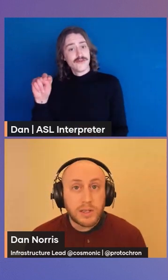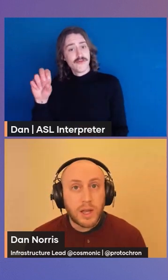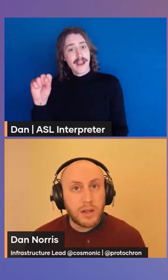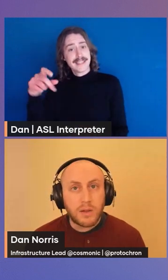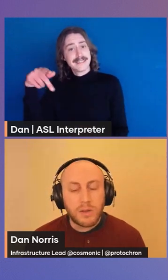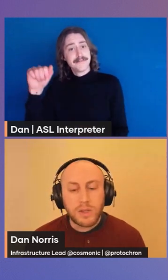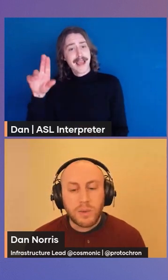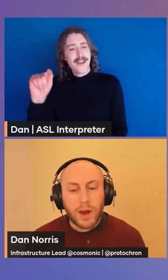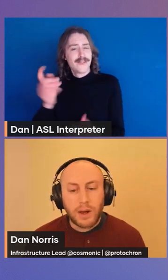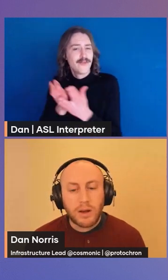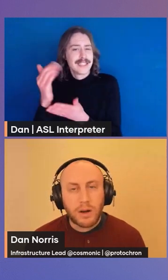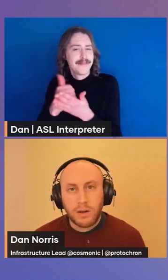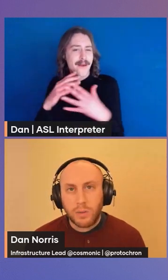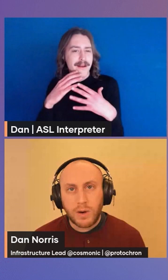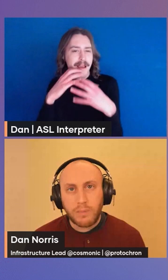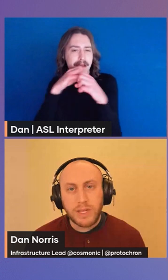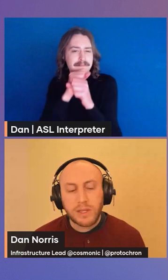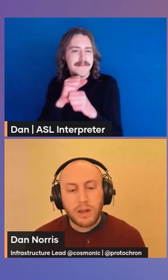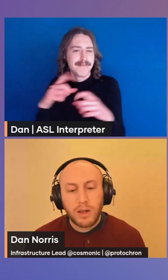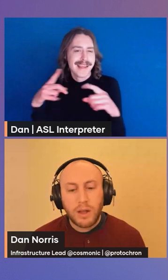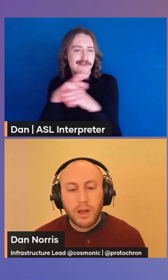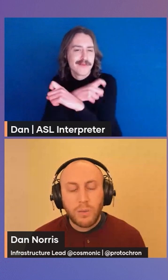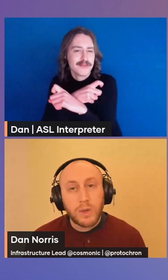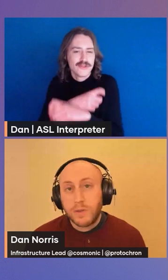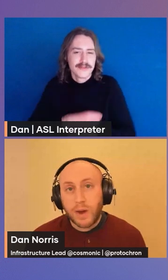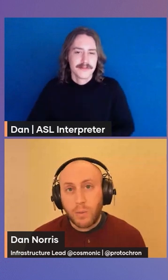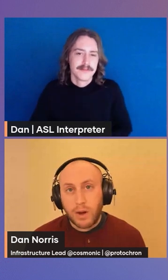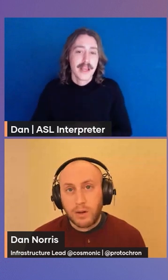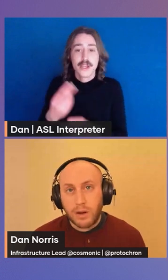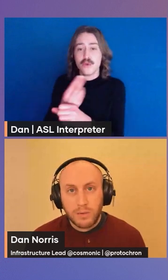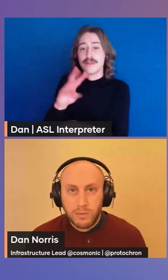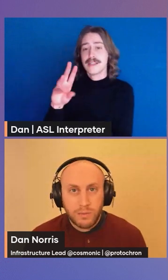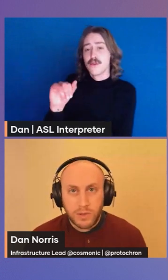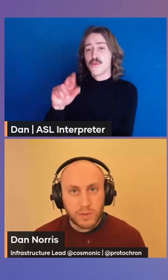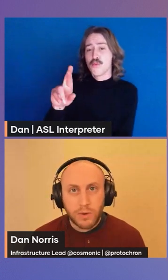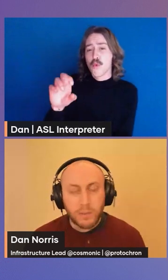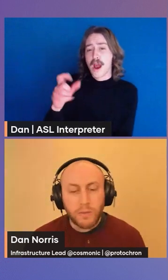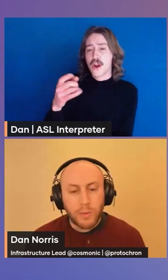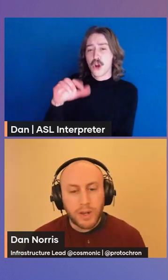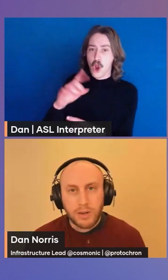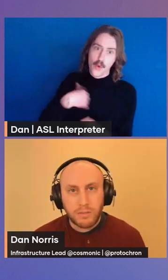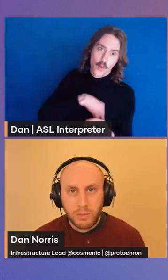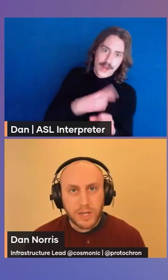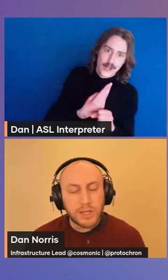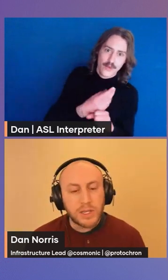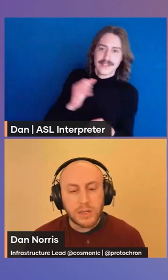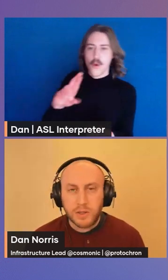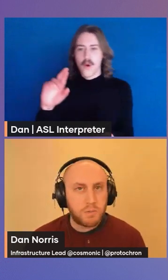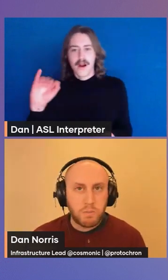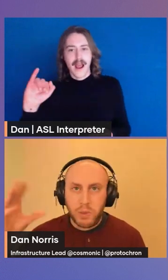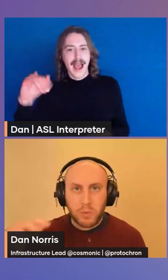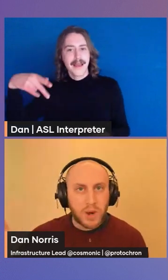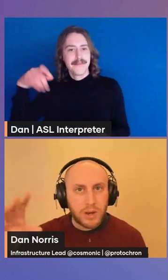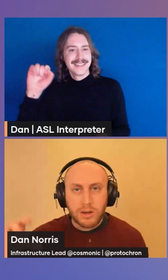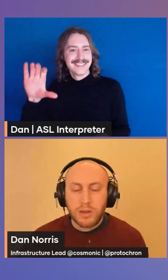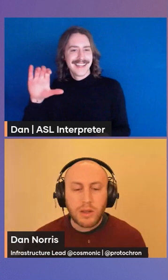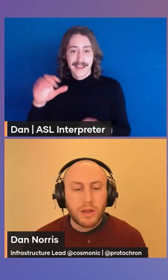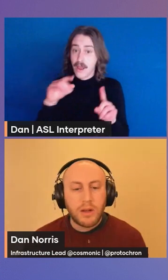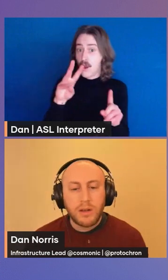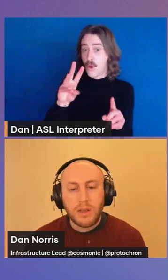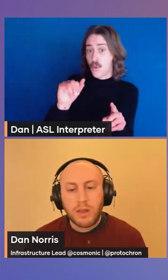it does that either using WireGuard or IPsec. We use WireGuard, which is pretty performant and pretty easy. It's just built right